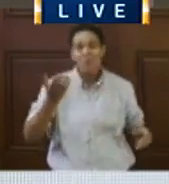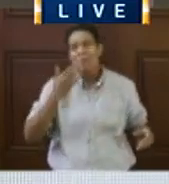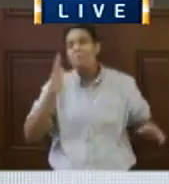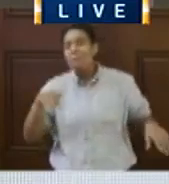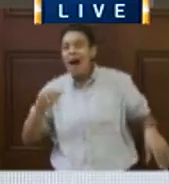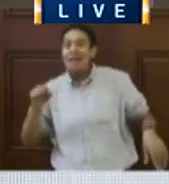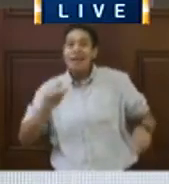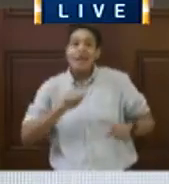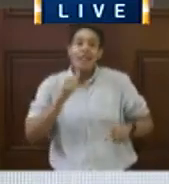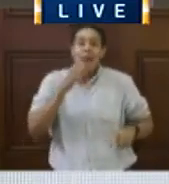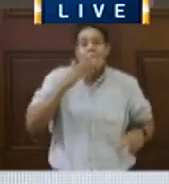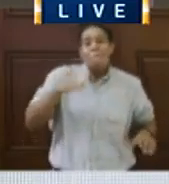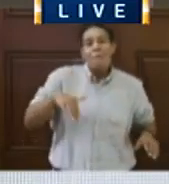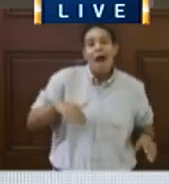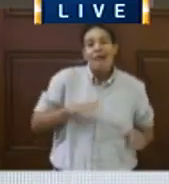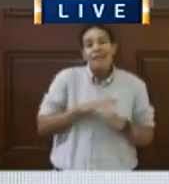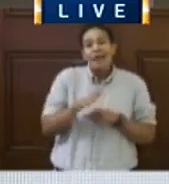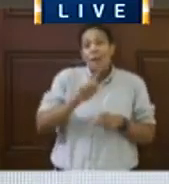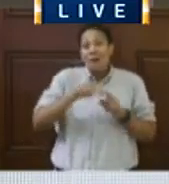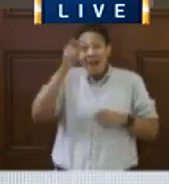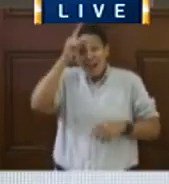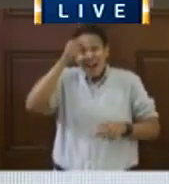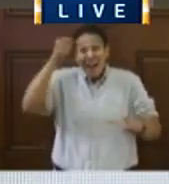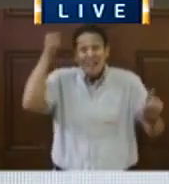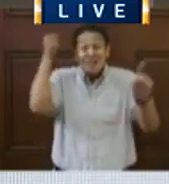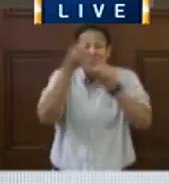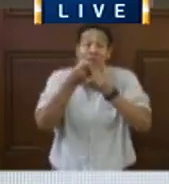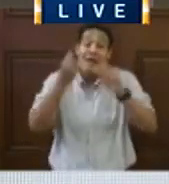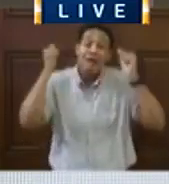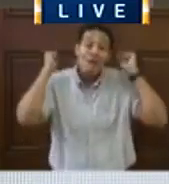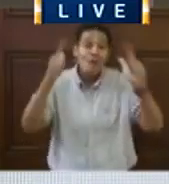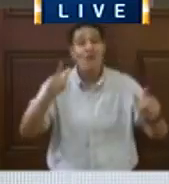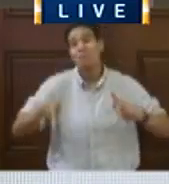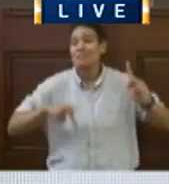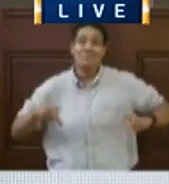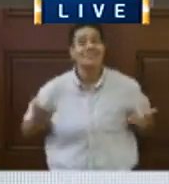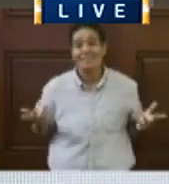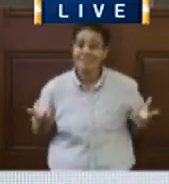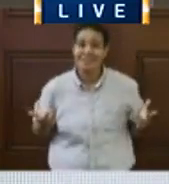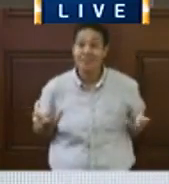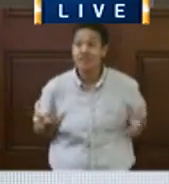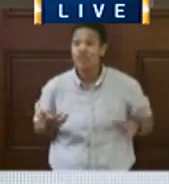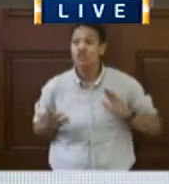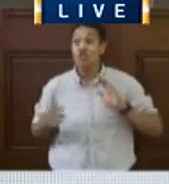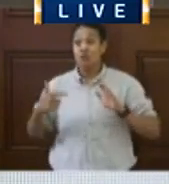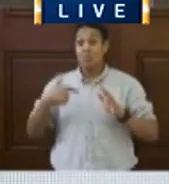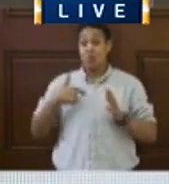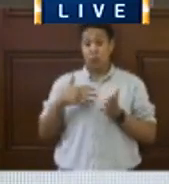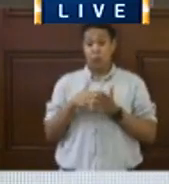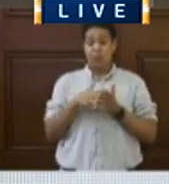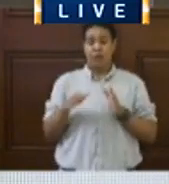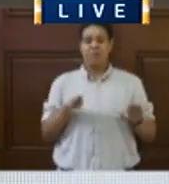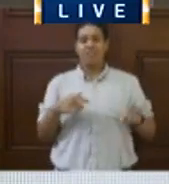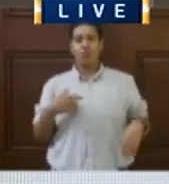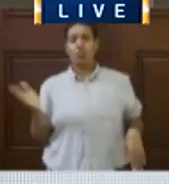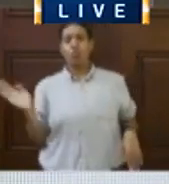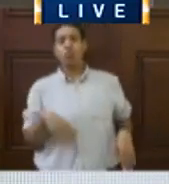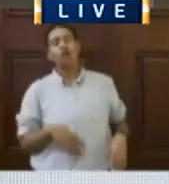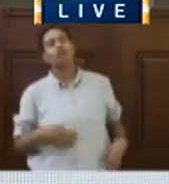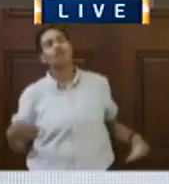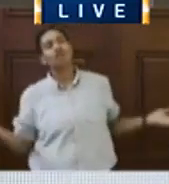truth is, it affects everyone. So your weak fence behavior